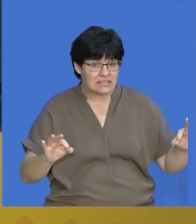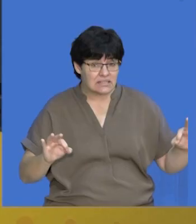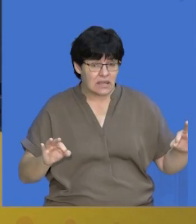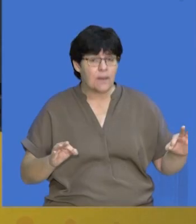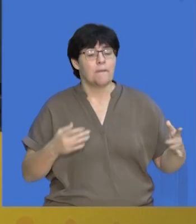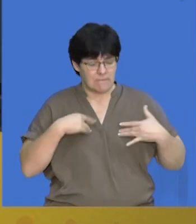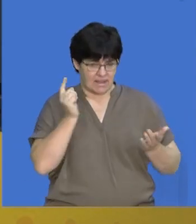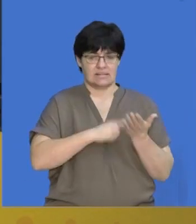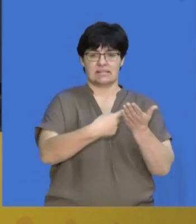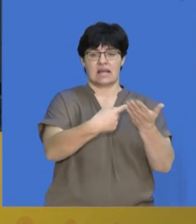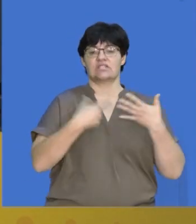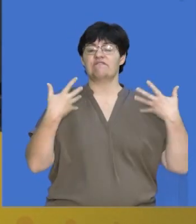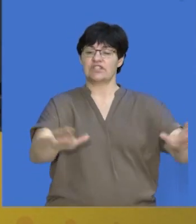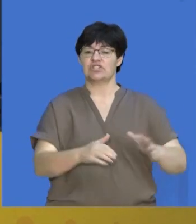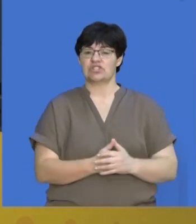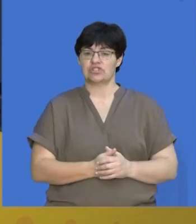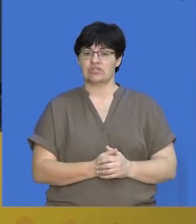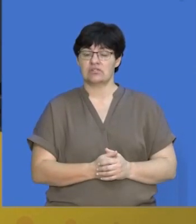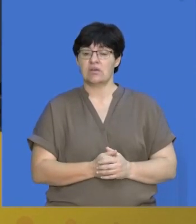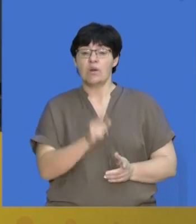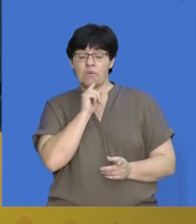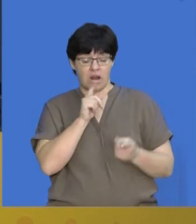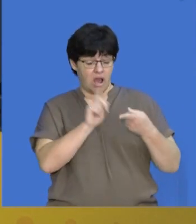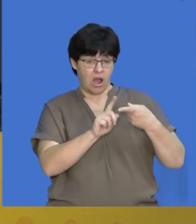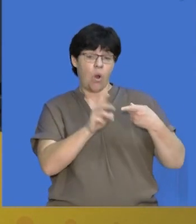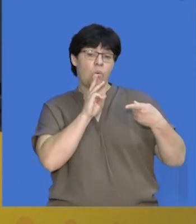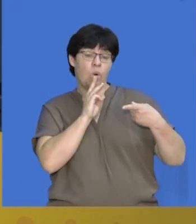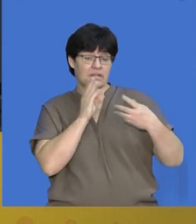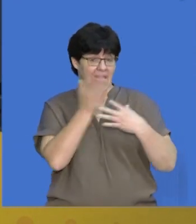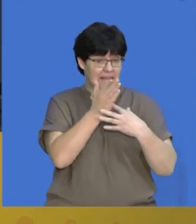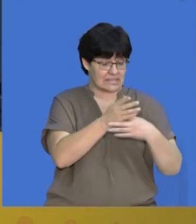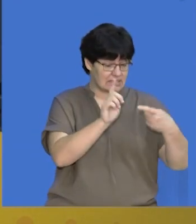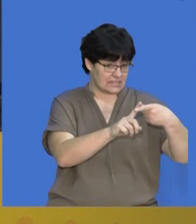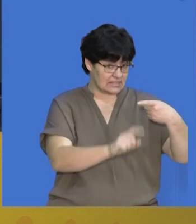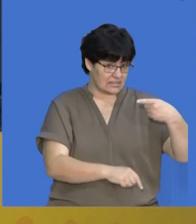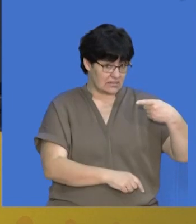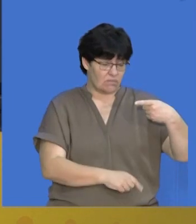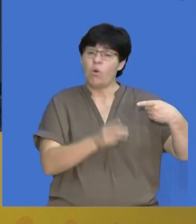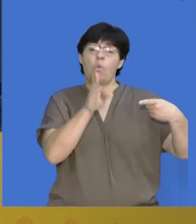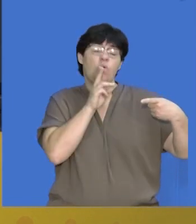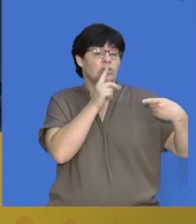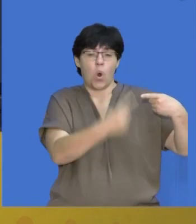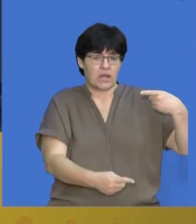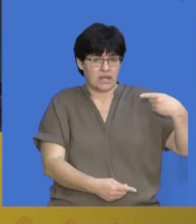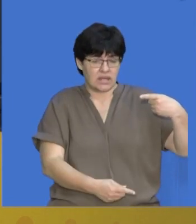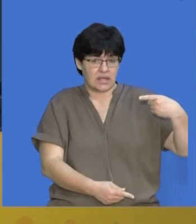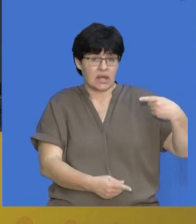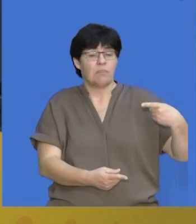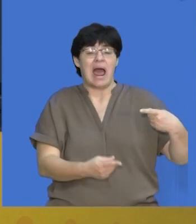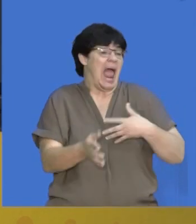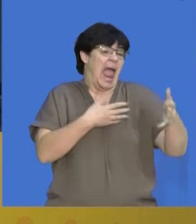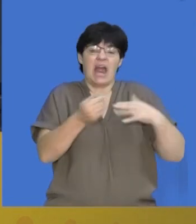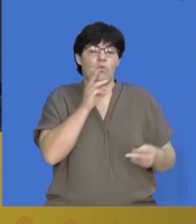a discussion. Firstly, the access to the water, and not just water, quality